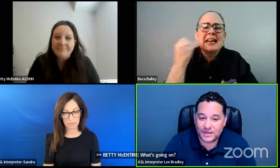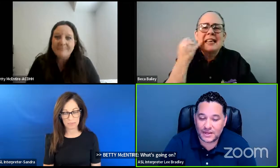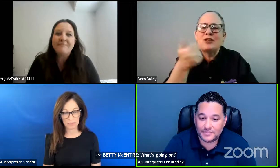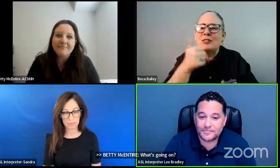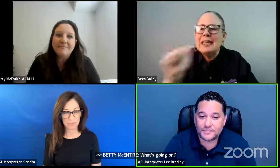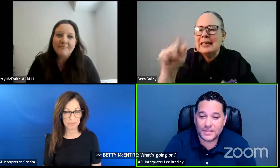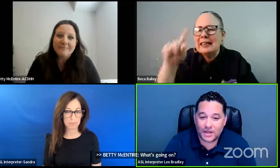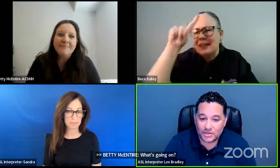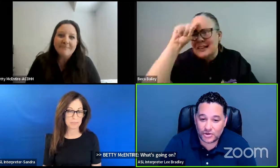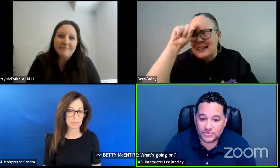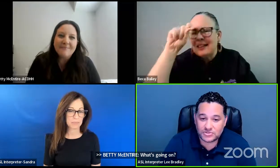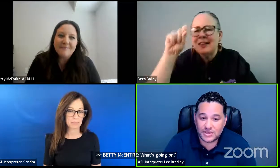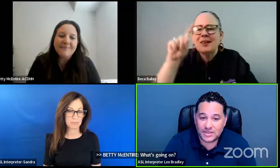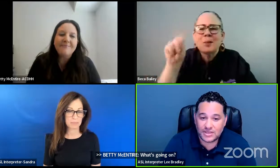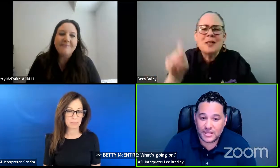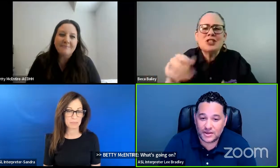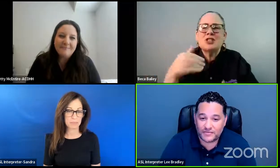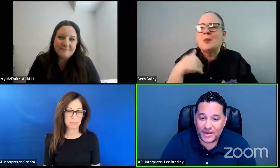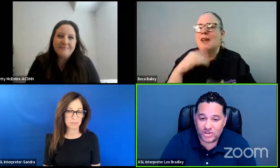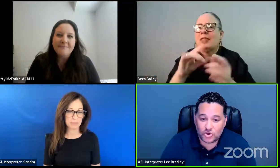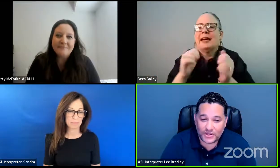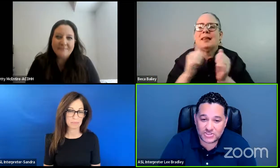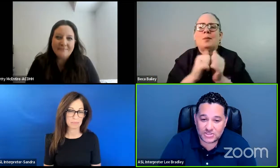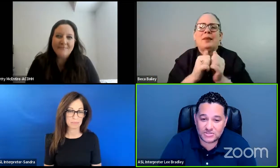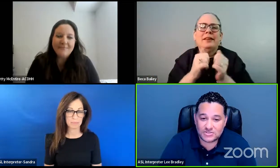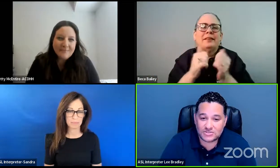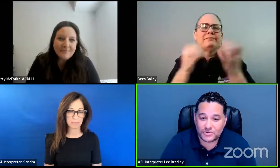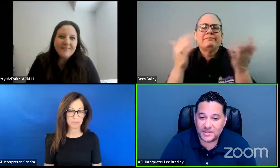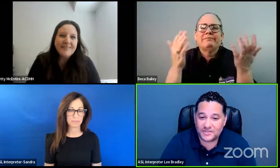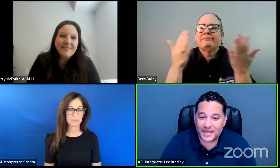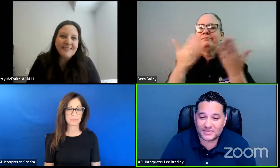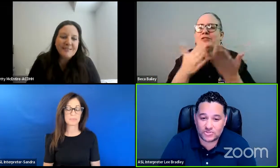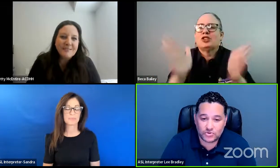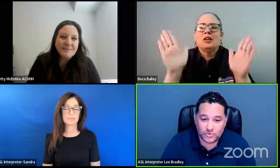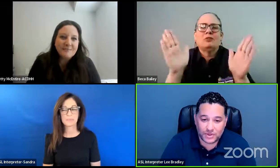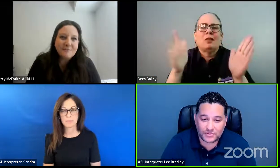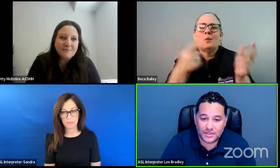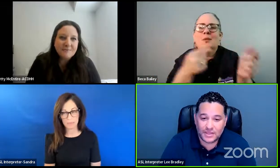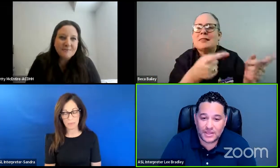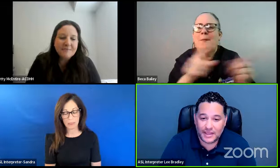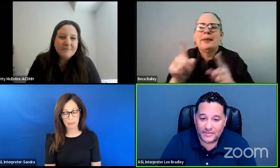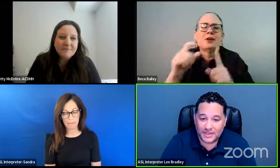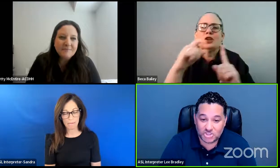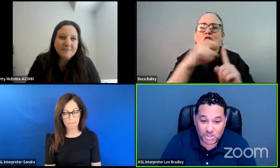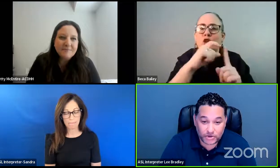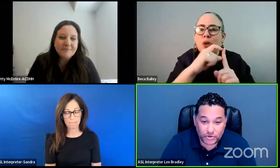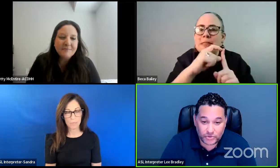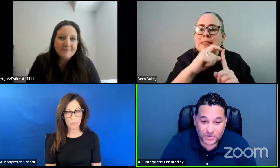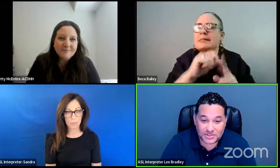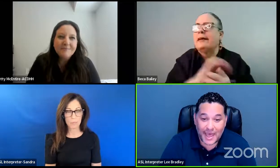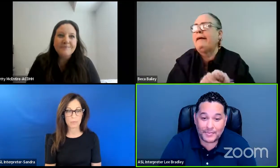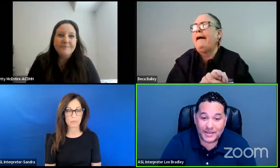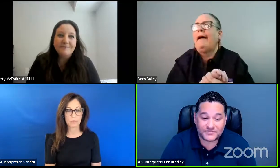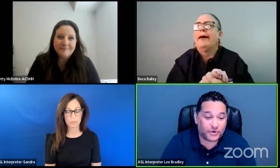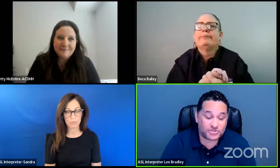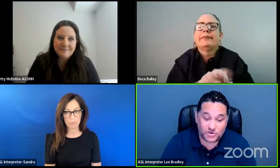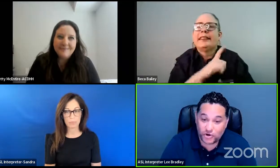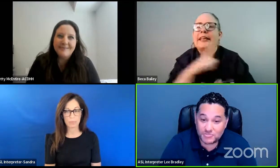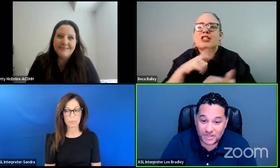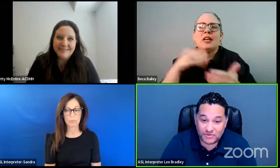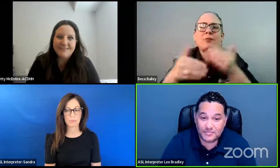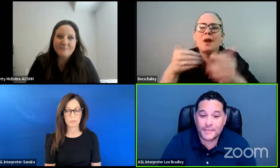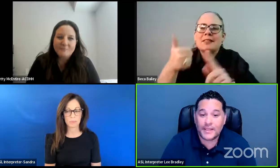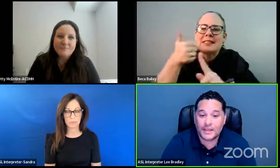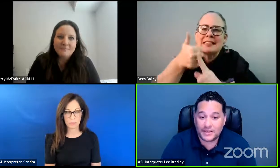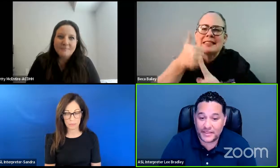legislative alerts, if you have any questions or anything that has to do with anything in general with what's happening as far as